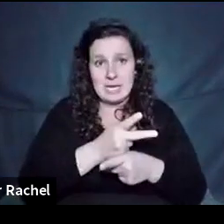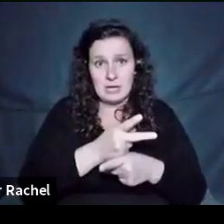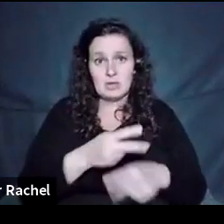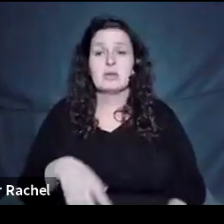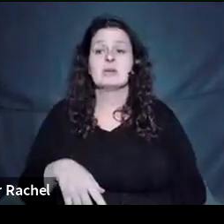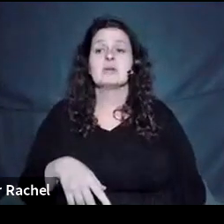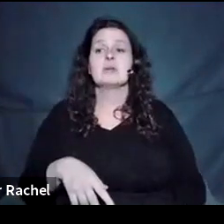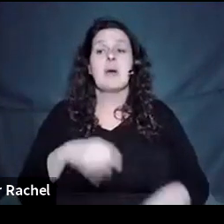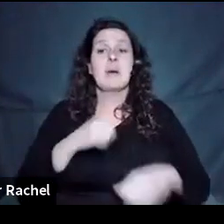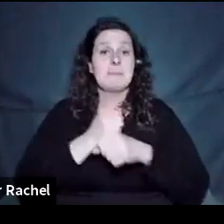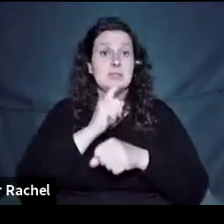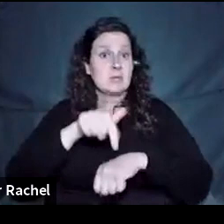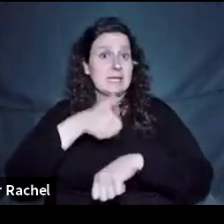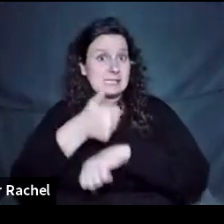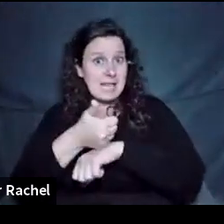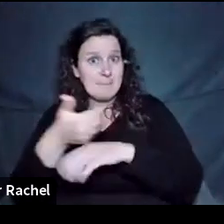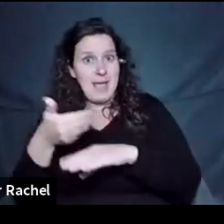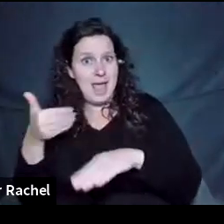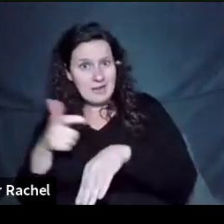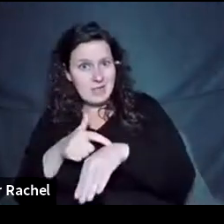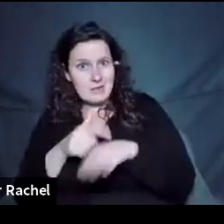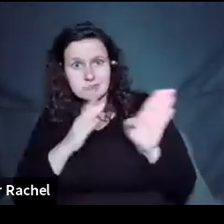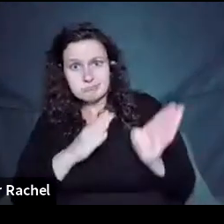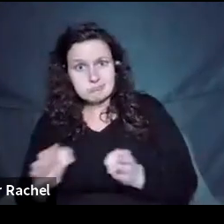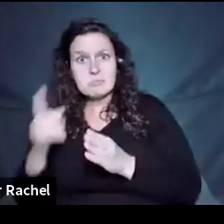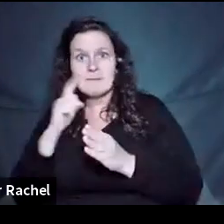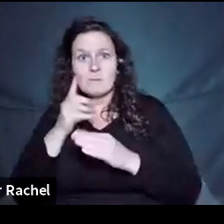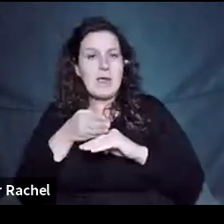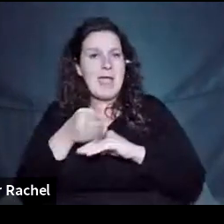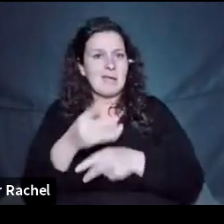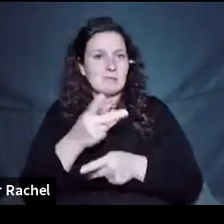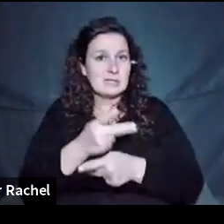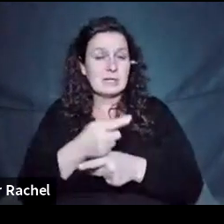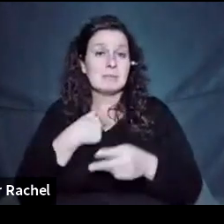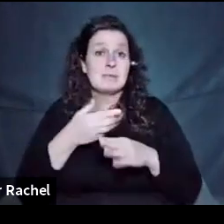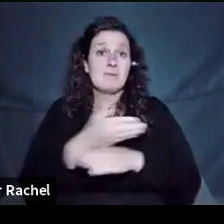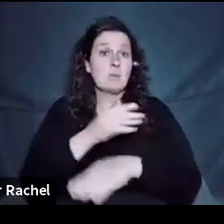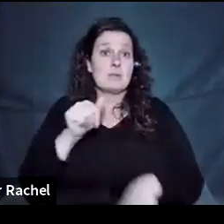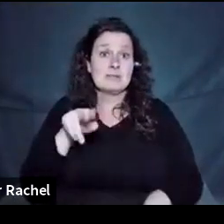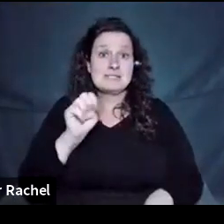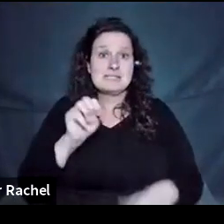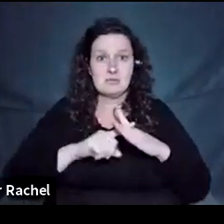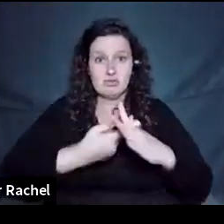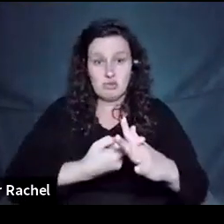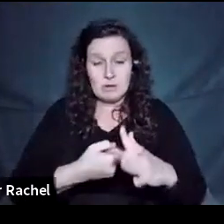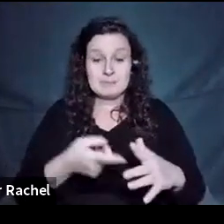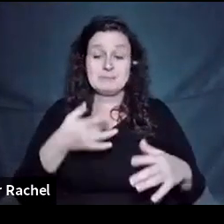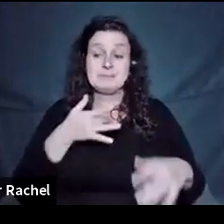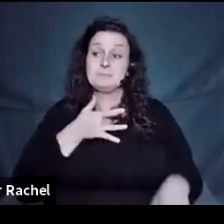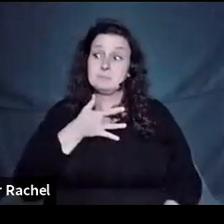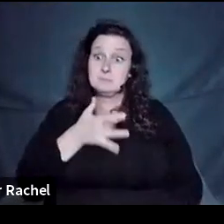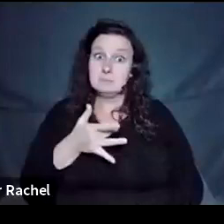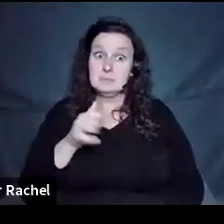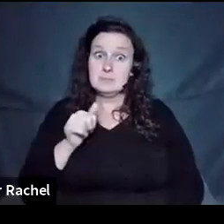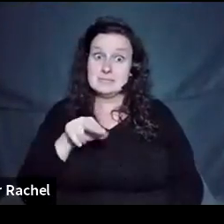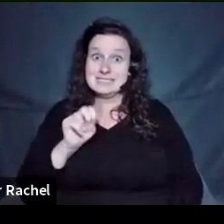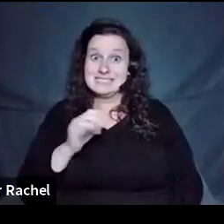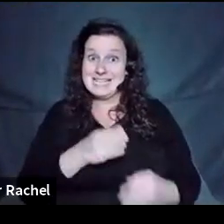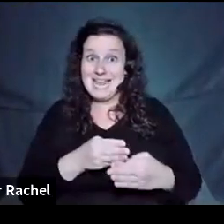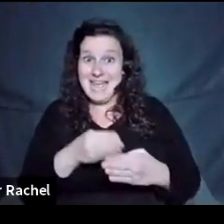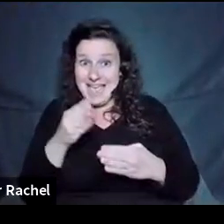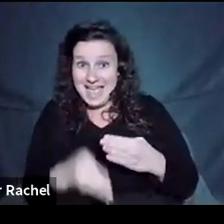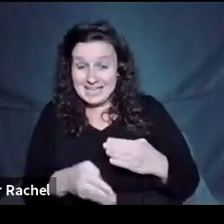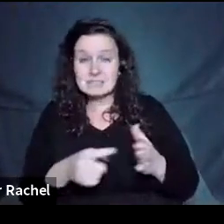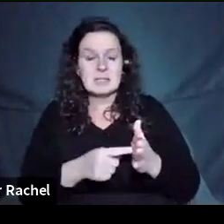in preparation before the scene starts, just because usually when a scene ends, sometimes they